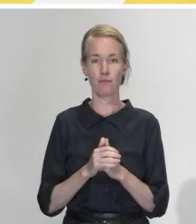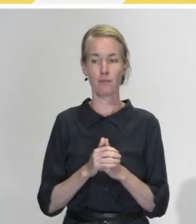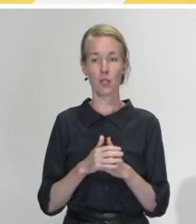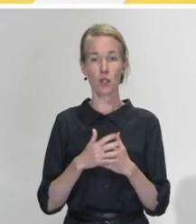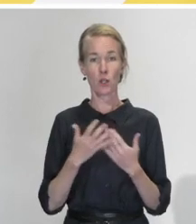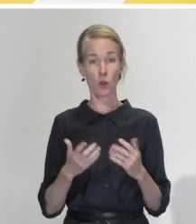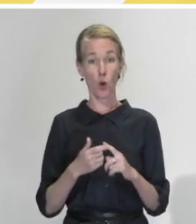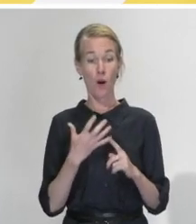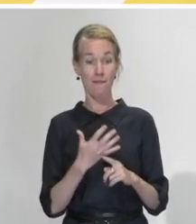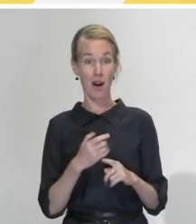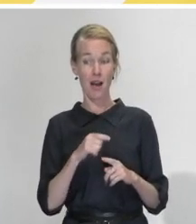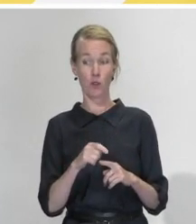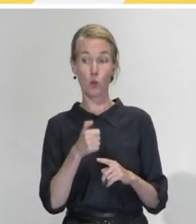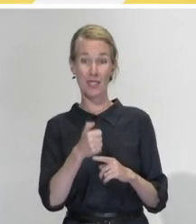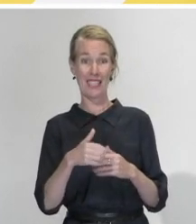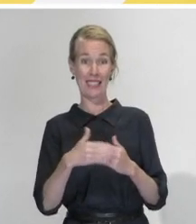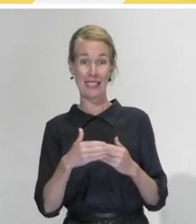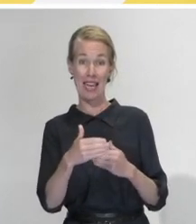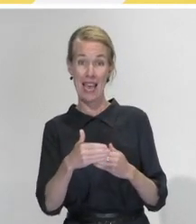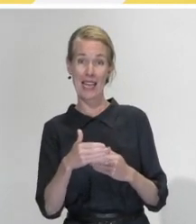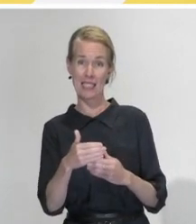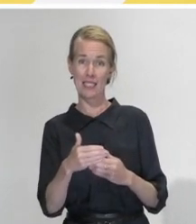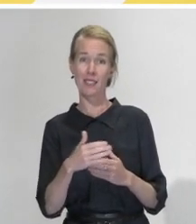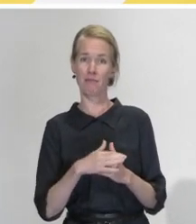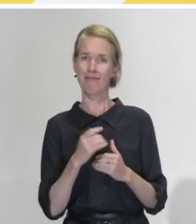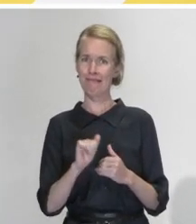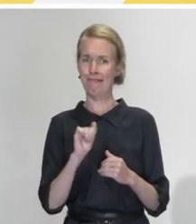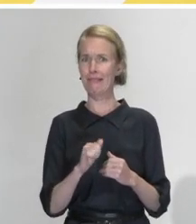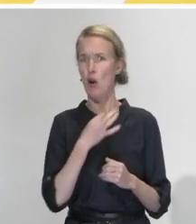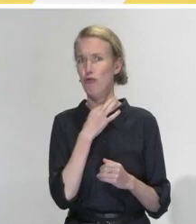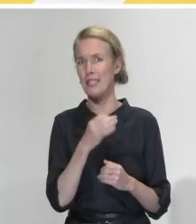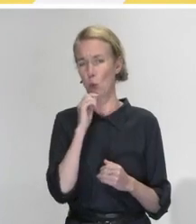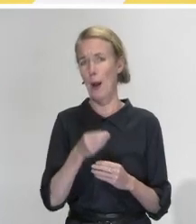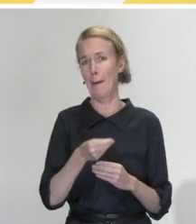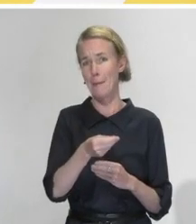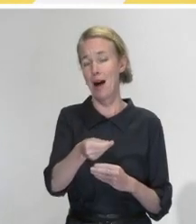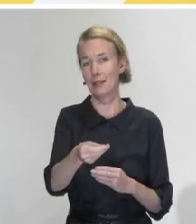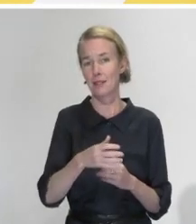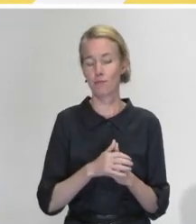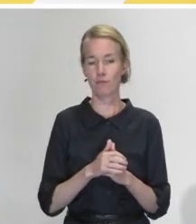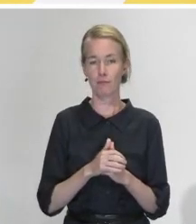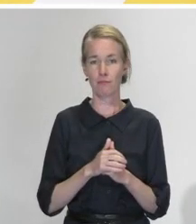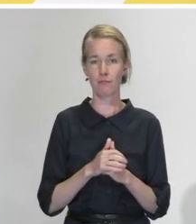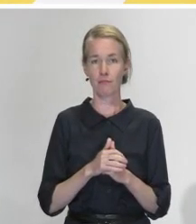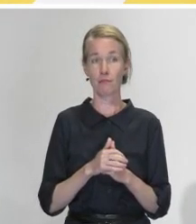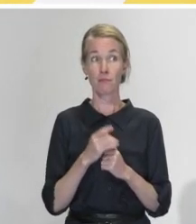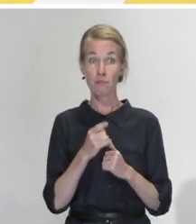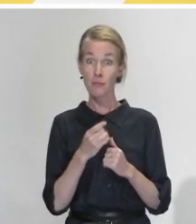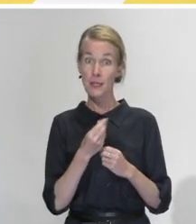6 days. There's been a lot of speculation and some studies published around pre-symptomatic